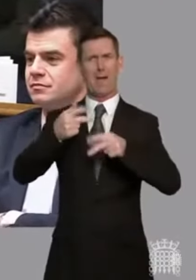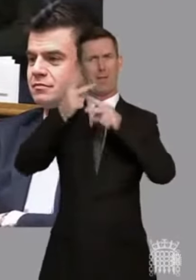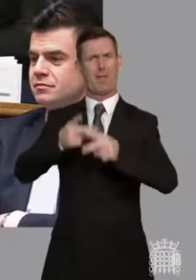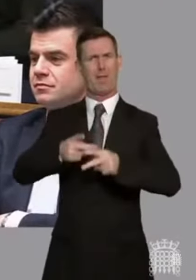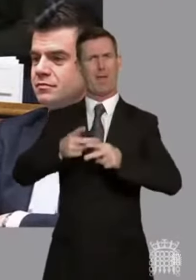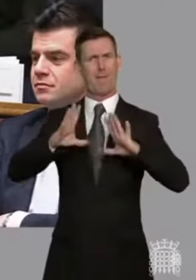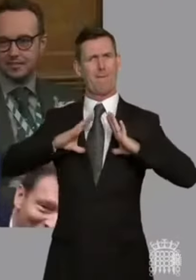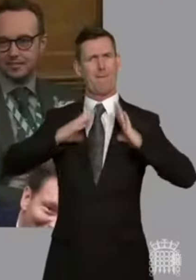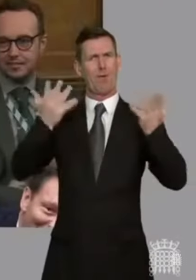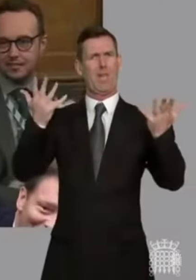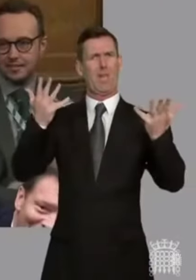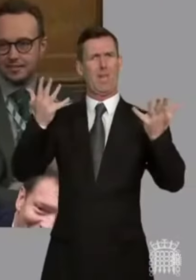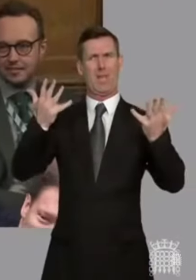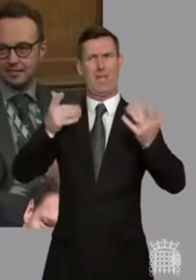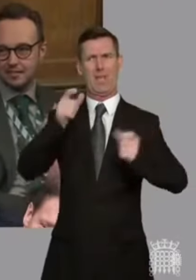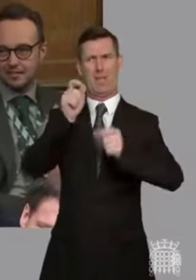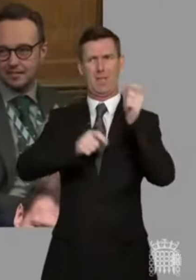I'm sorry.